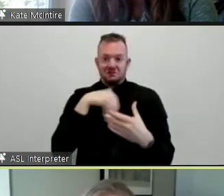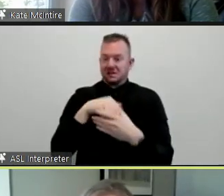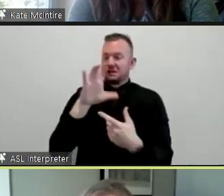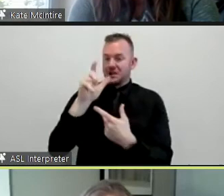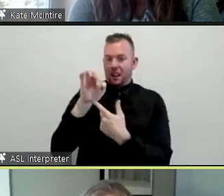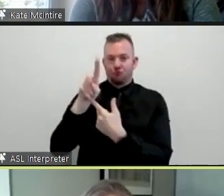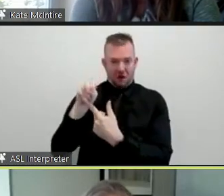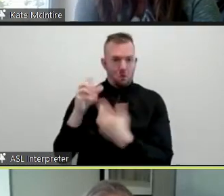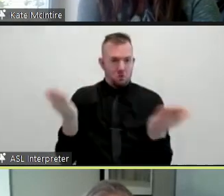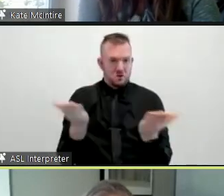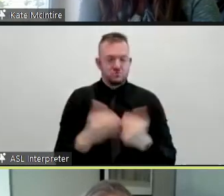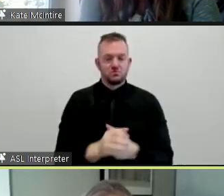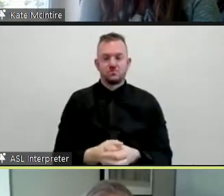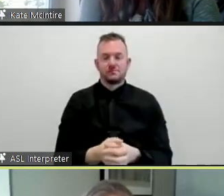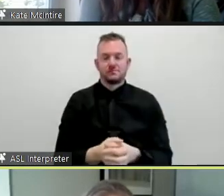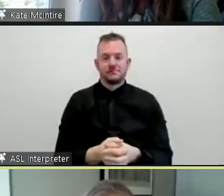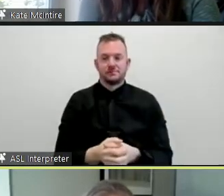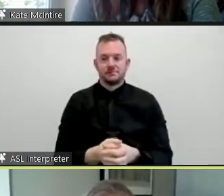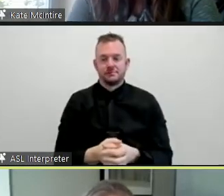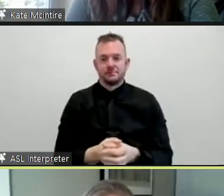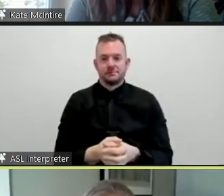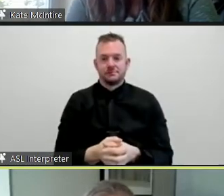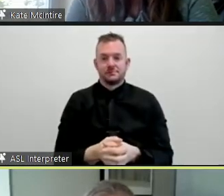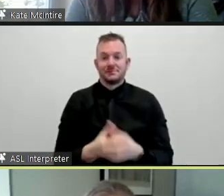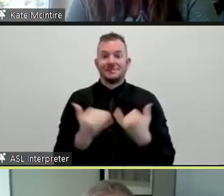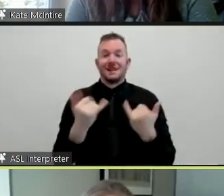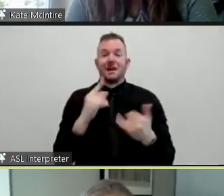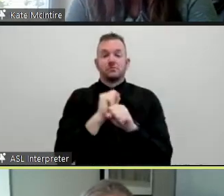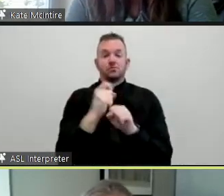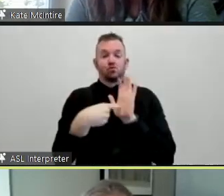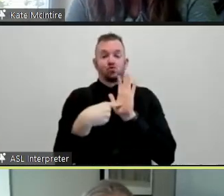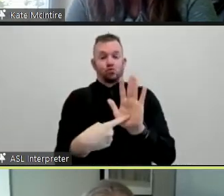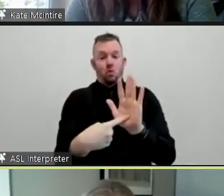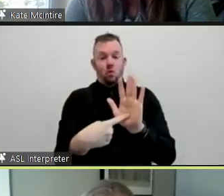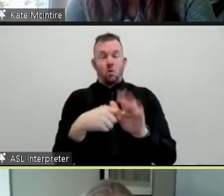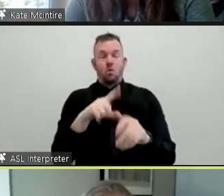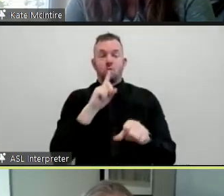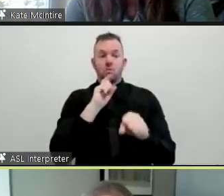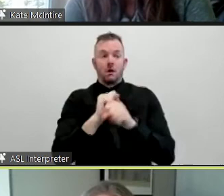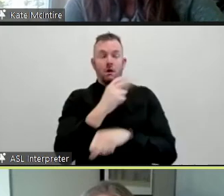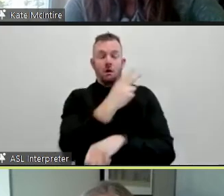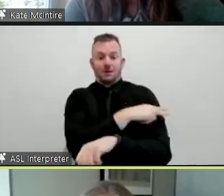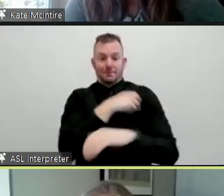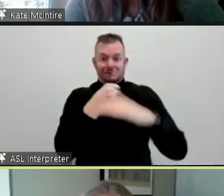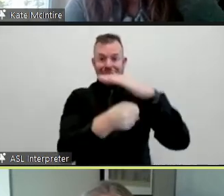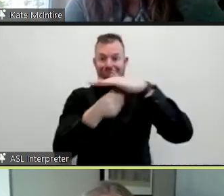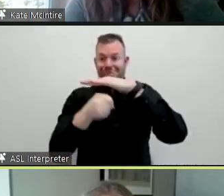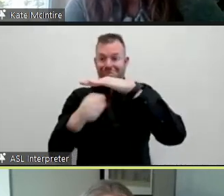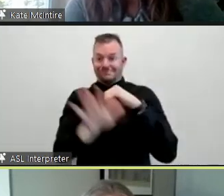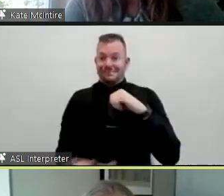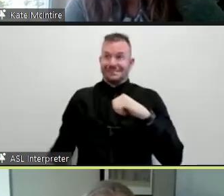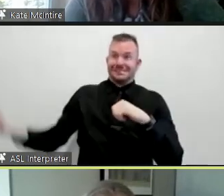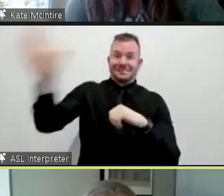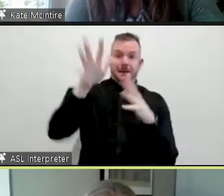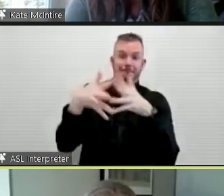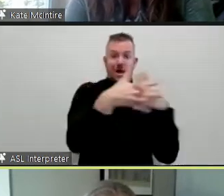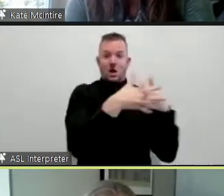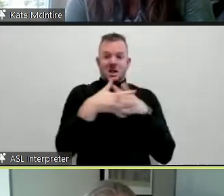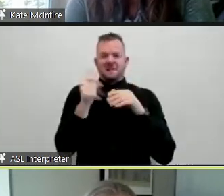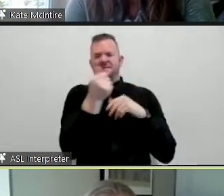This figure compares hospitalization rates in Colorado to the US overall. So a couple of things to point out here.